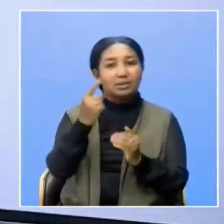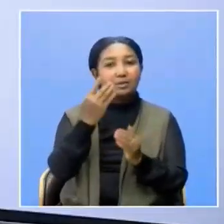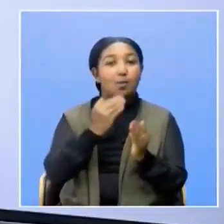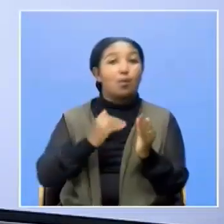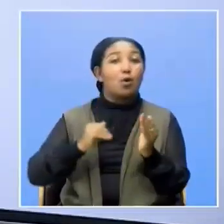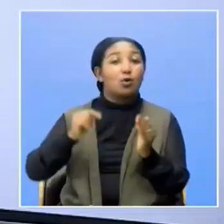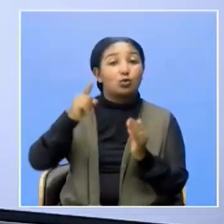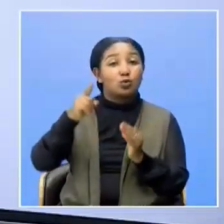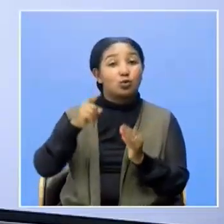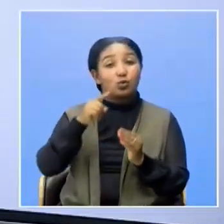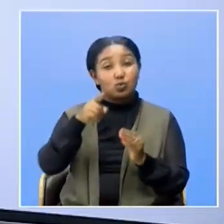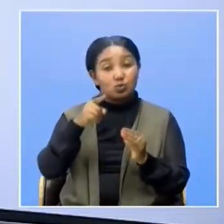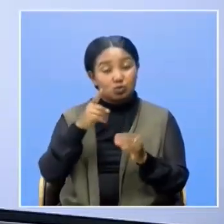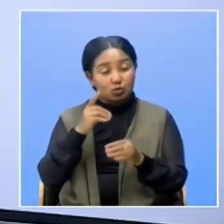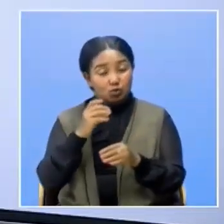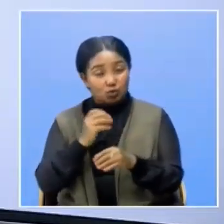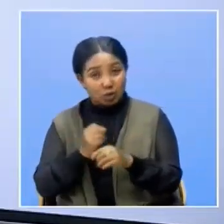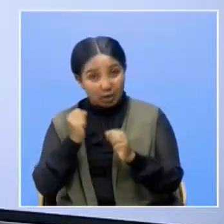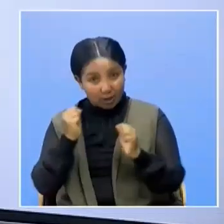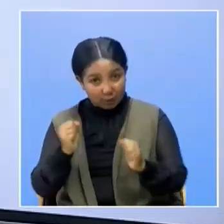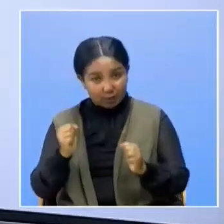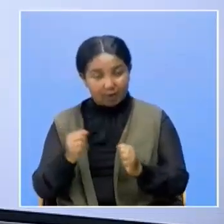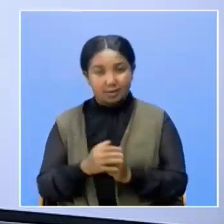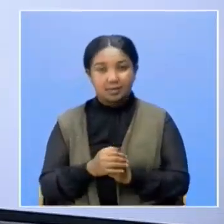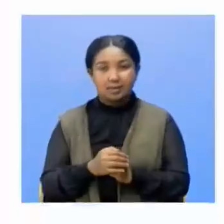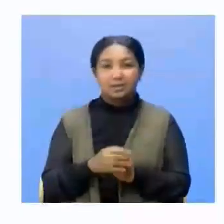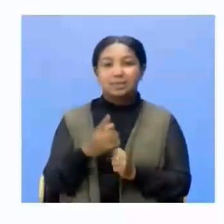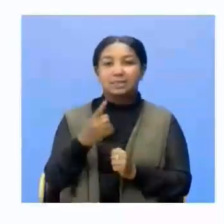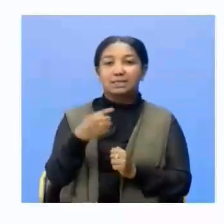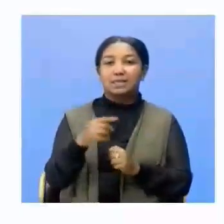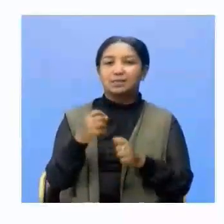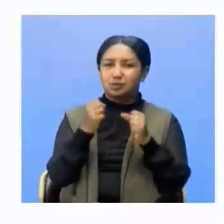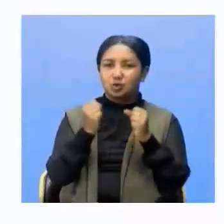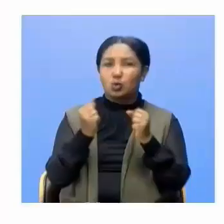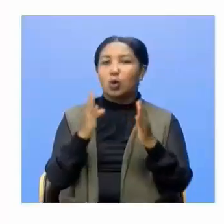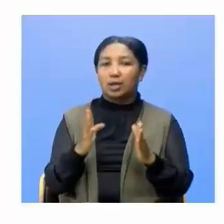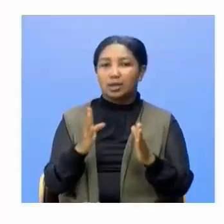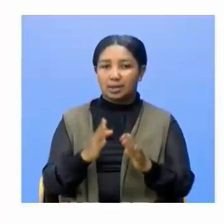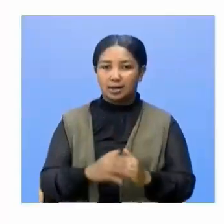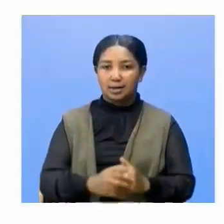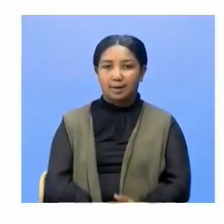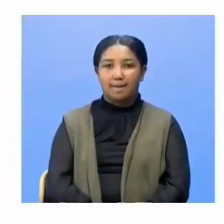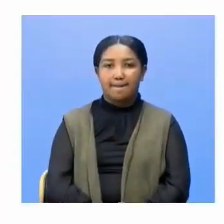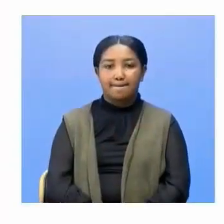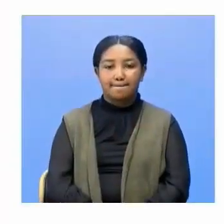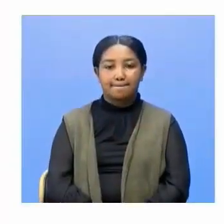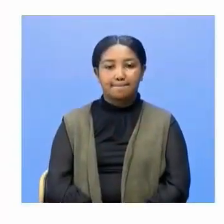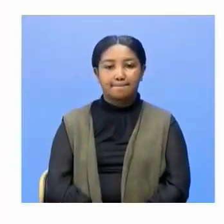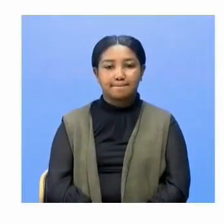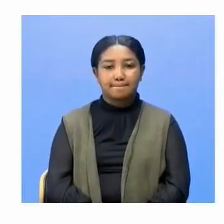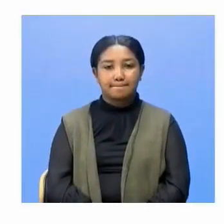you exercise or the more you work hard, the stronger